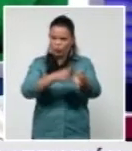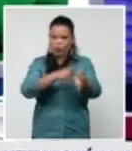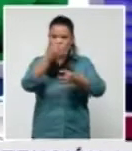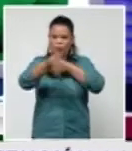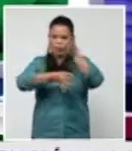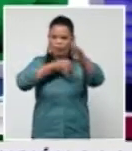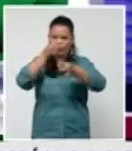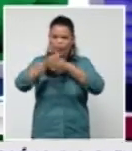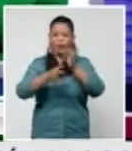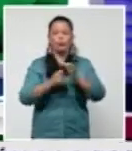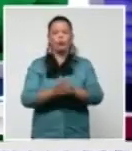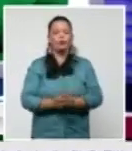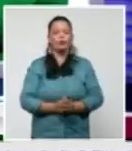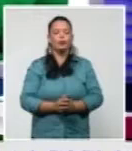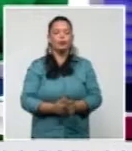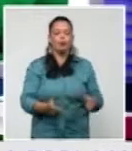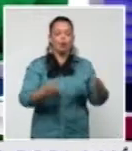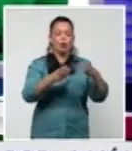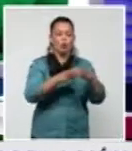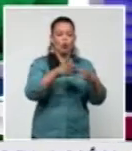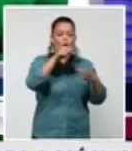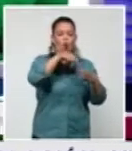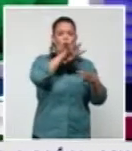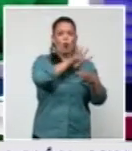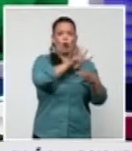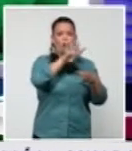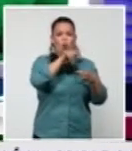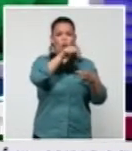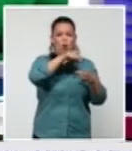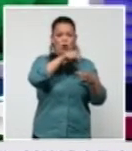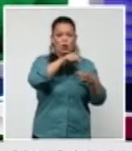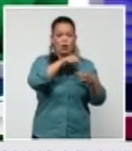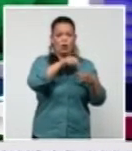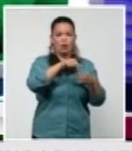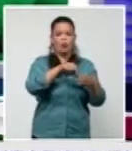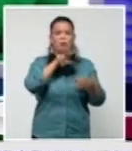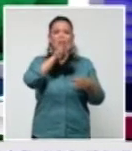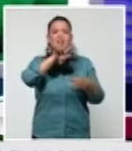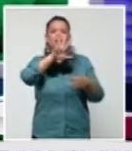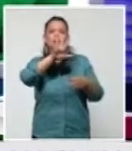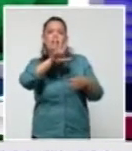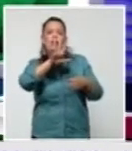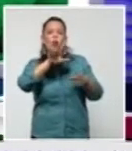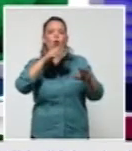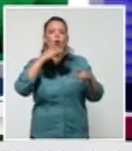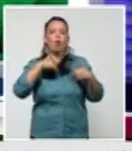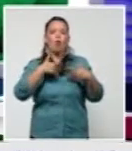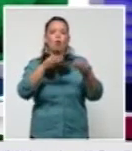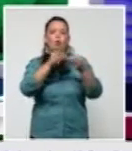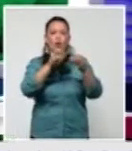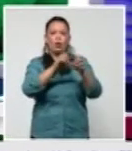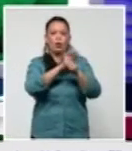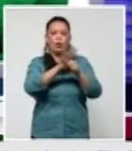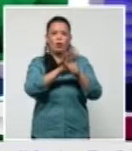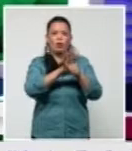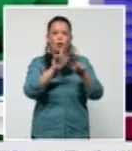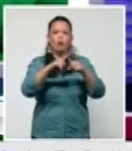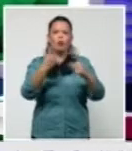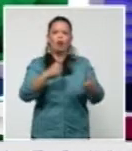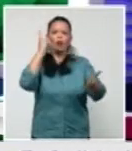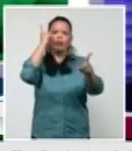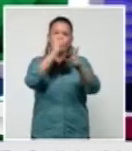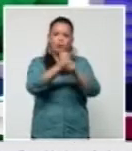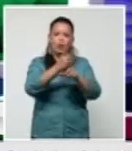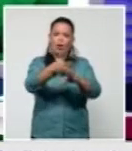and 829 since the start of the pandemic. Of these, 93.2% have recovered from